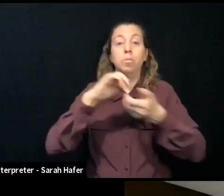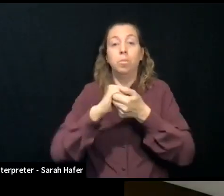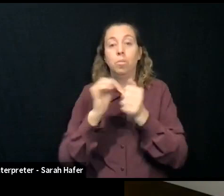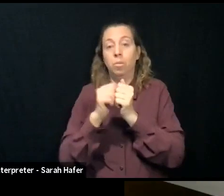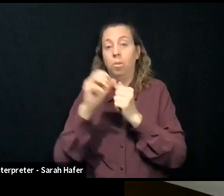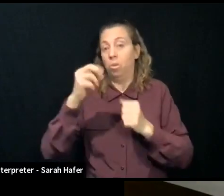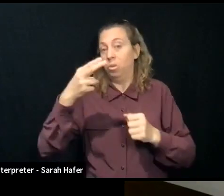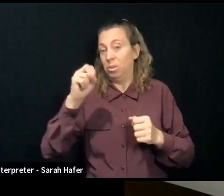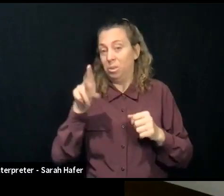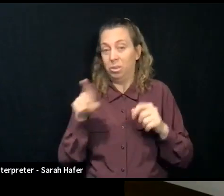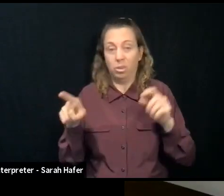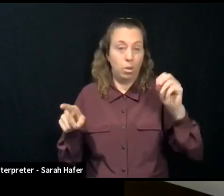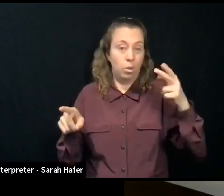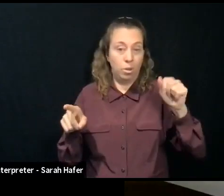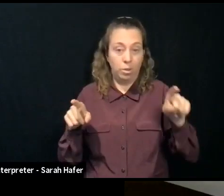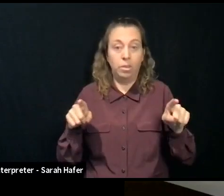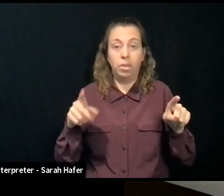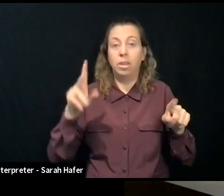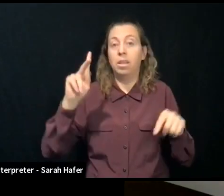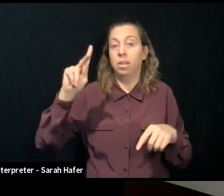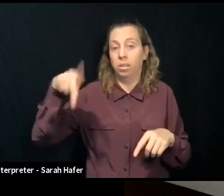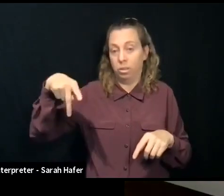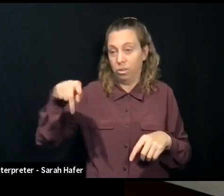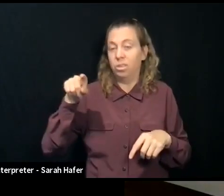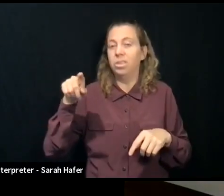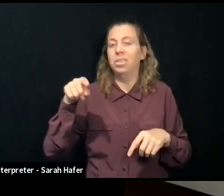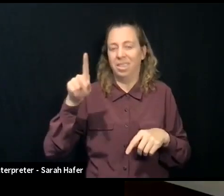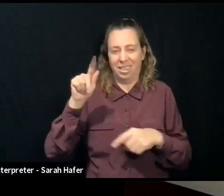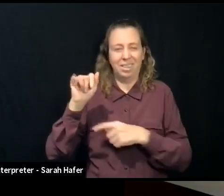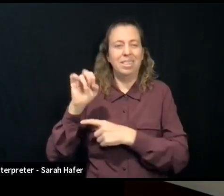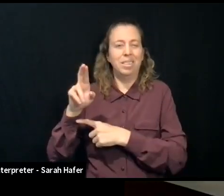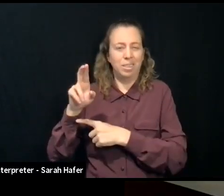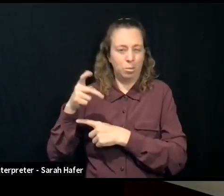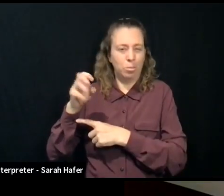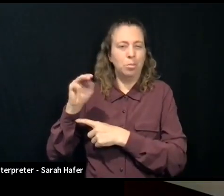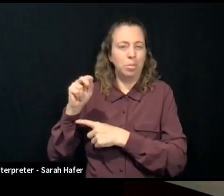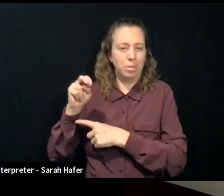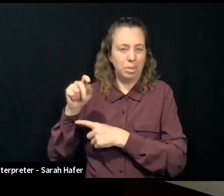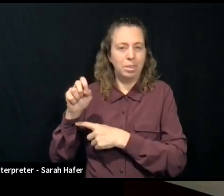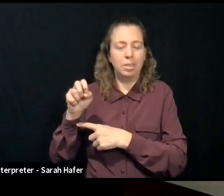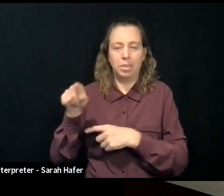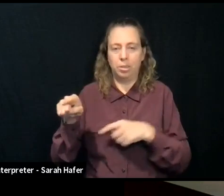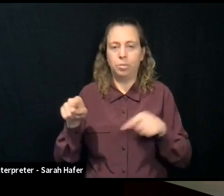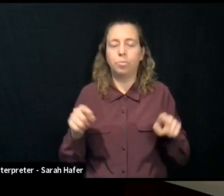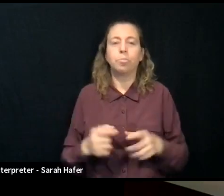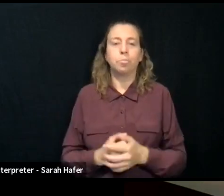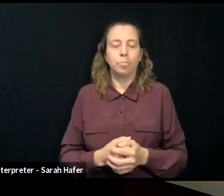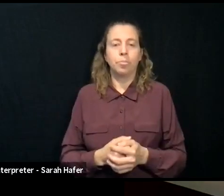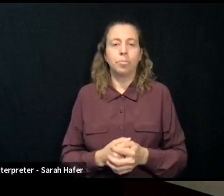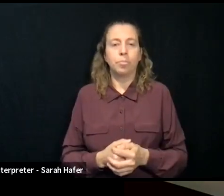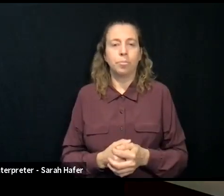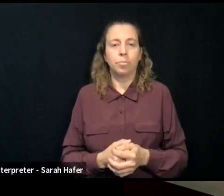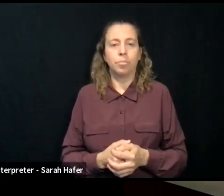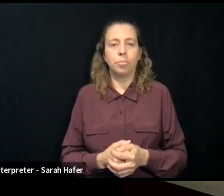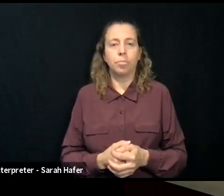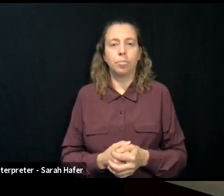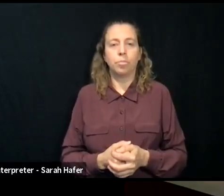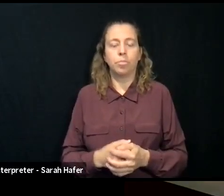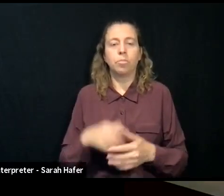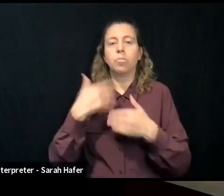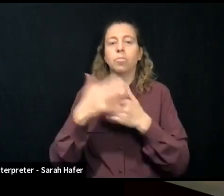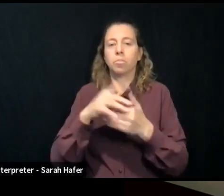Thank you. Next question is from Tom. Wouldn't the OHA Variant Dashboard be more useful if variants were expressed as % of total